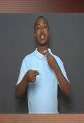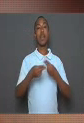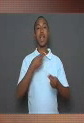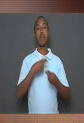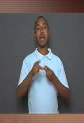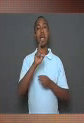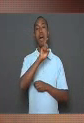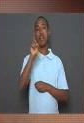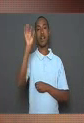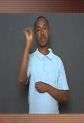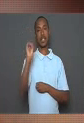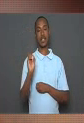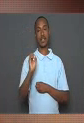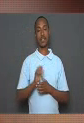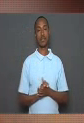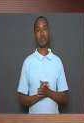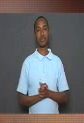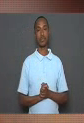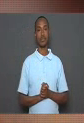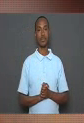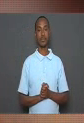multiplied by 100%.